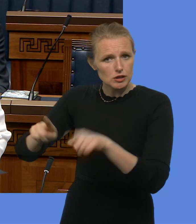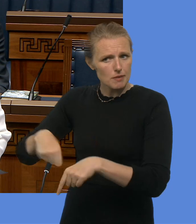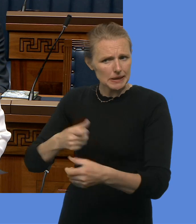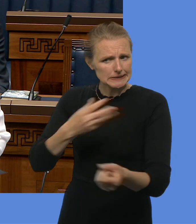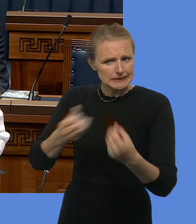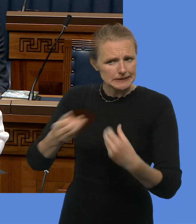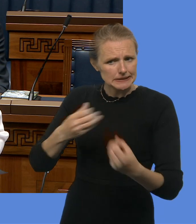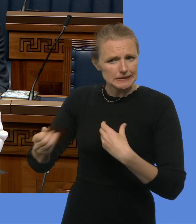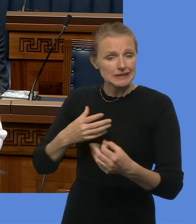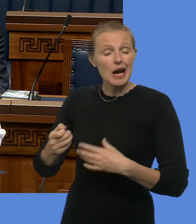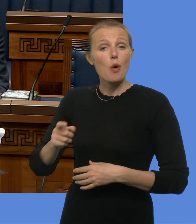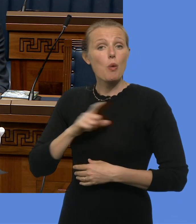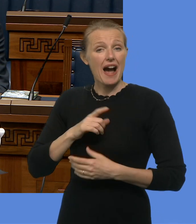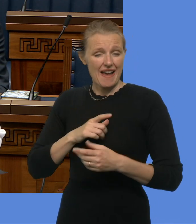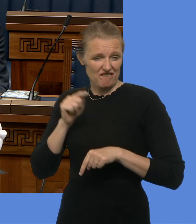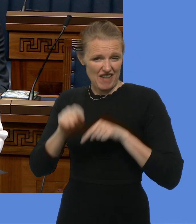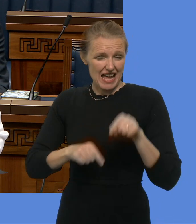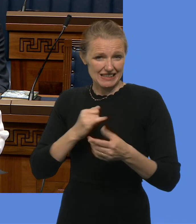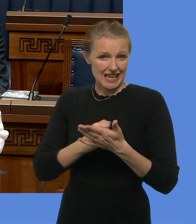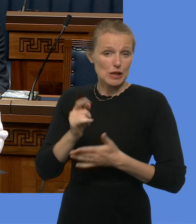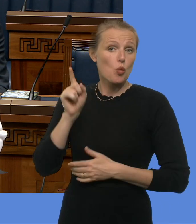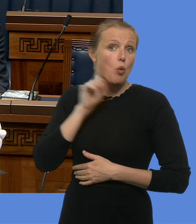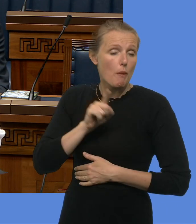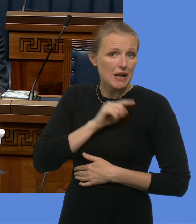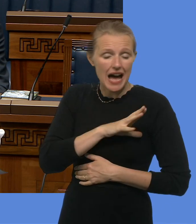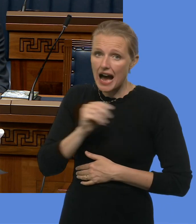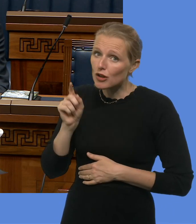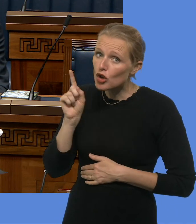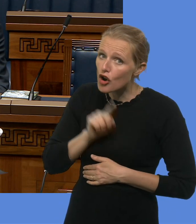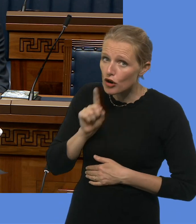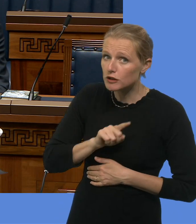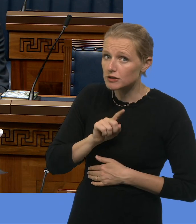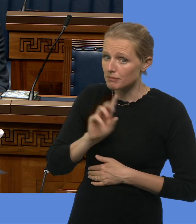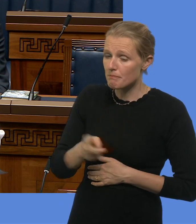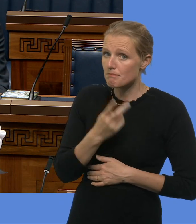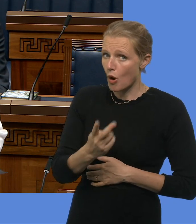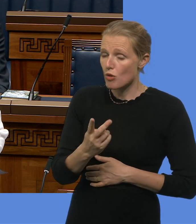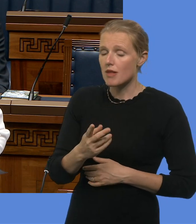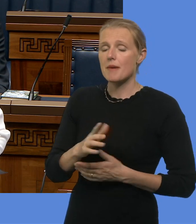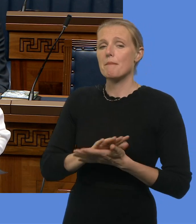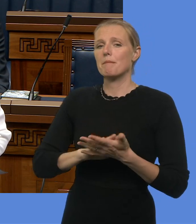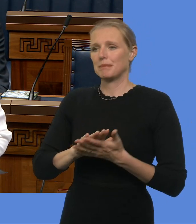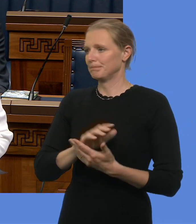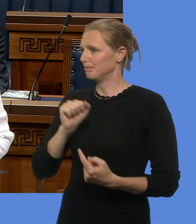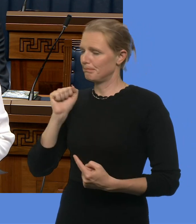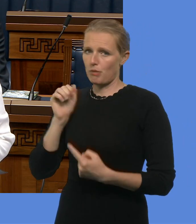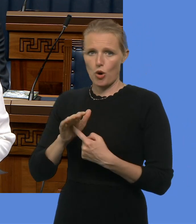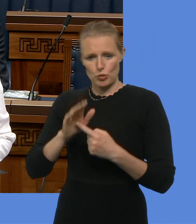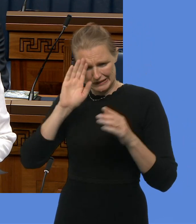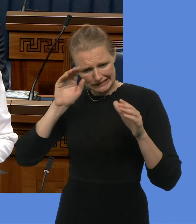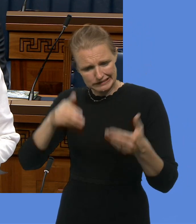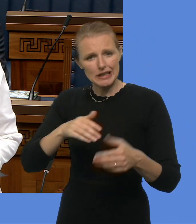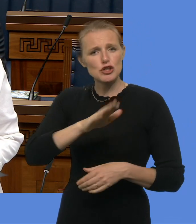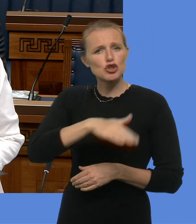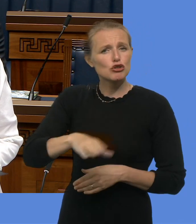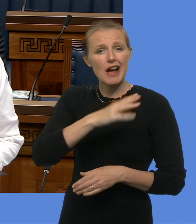girls in all its forms affects each and every one of us. And in order to tackle this challenge, there is an urgent need to focus on our children and young